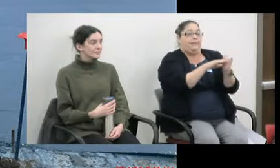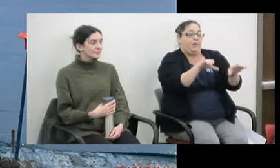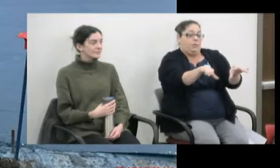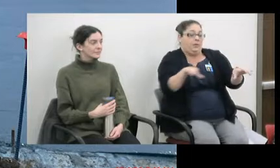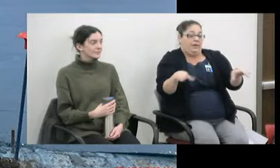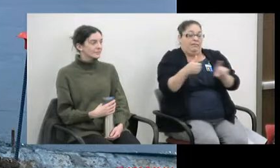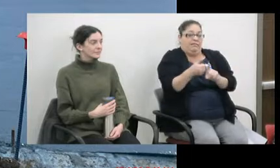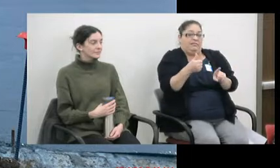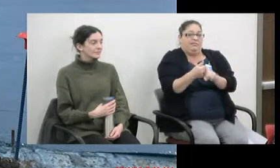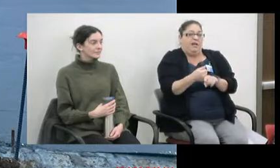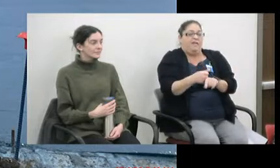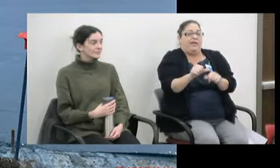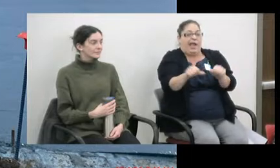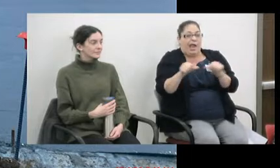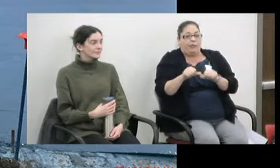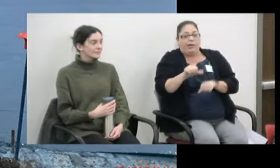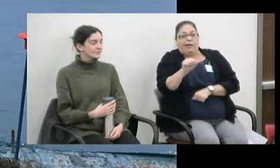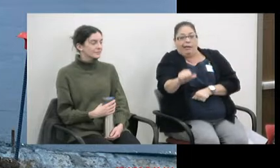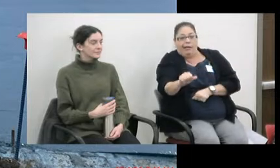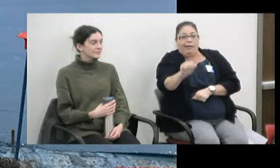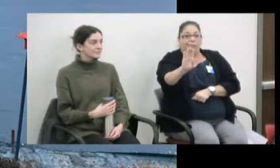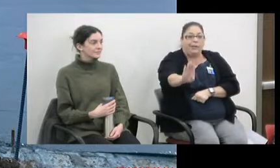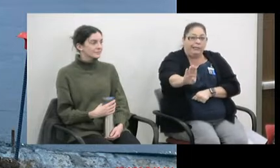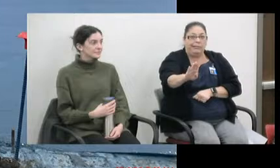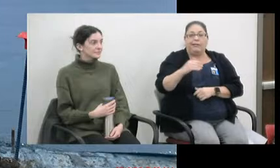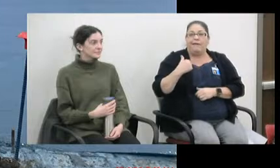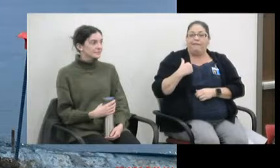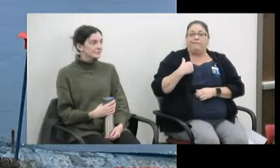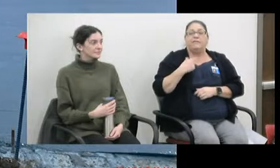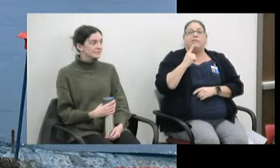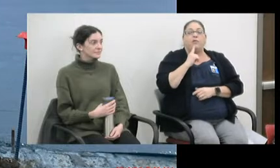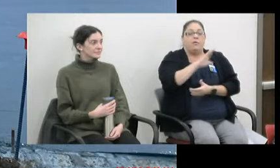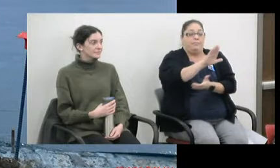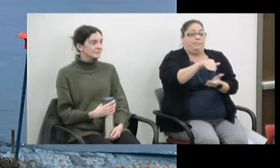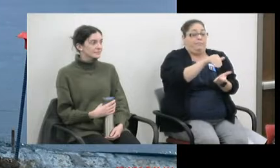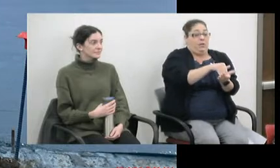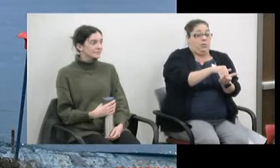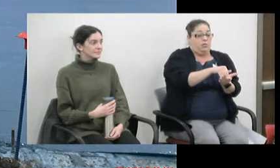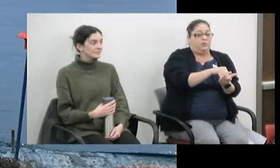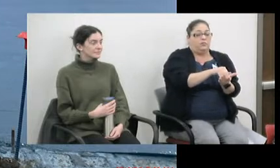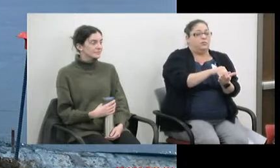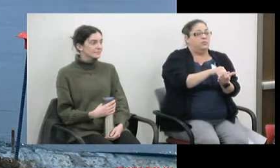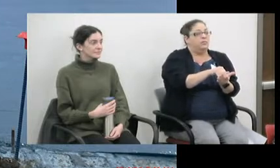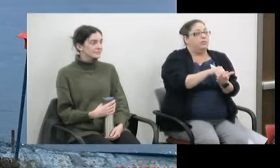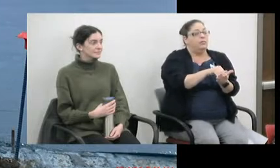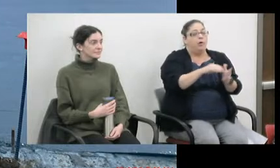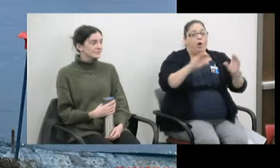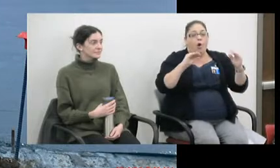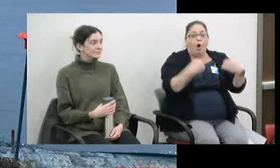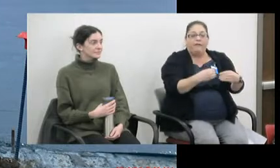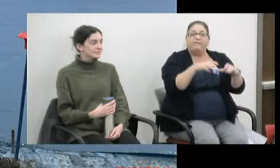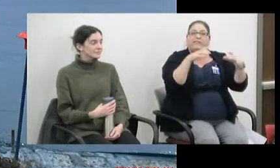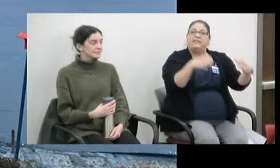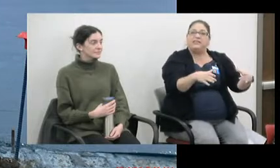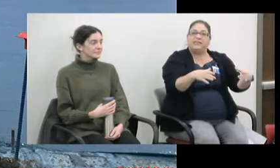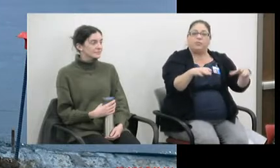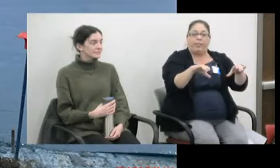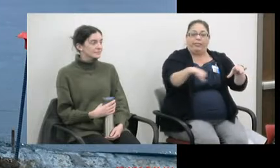two different areas, area A and B. The middle section where offices and